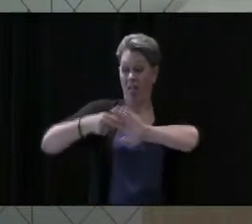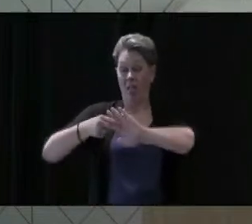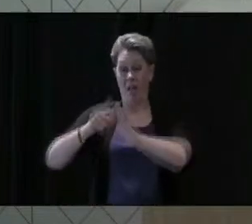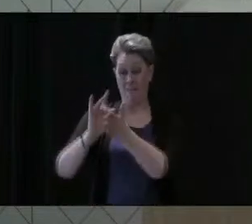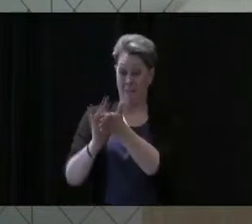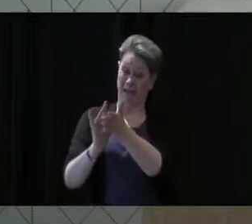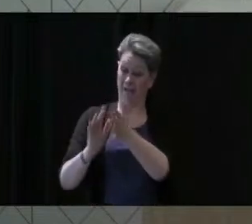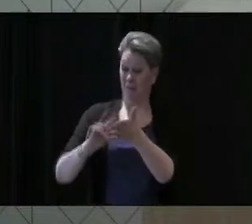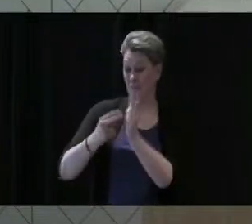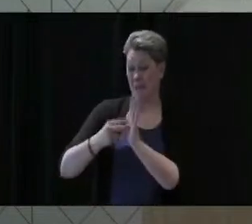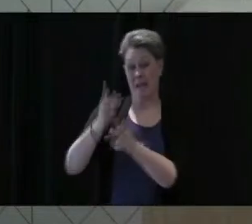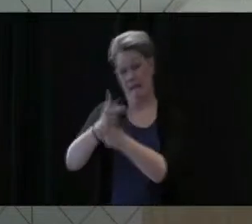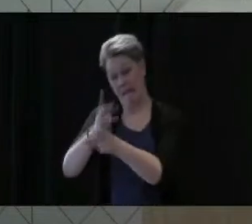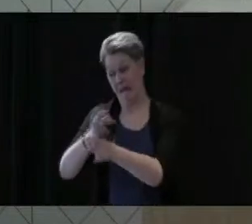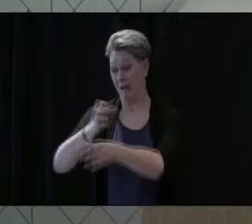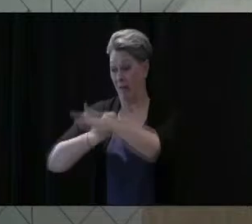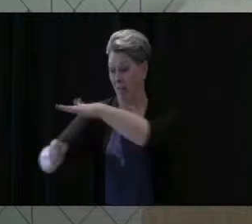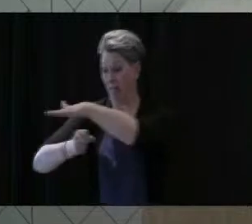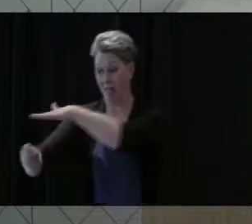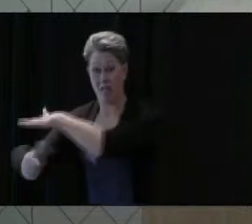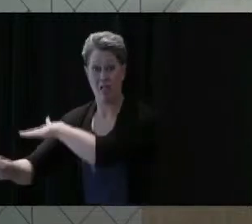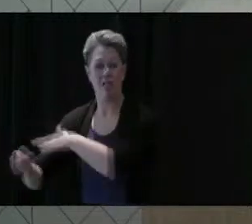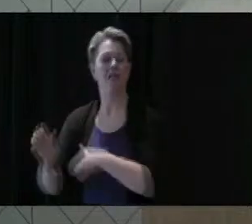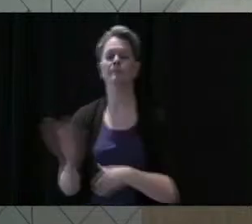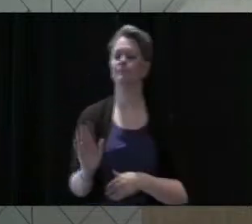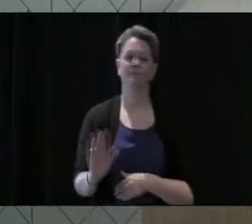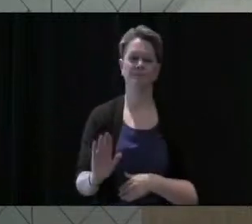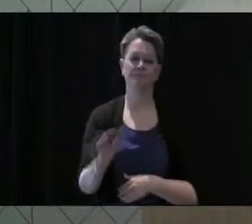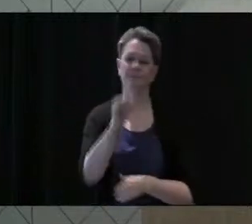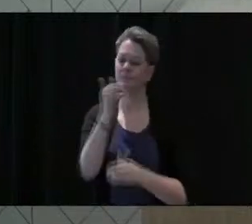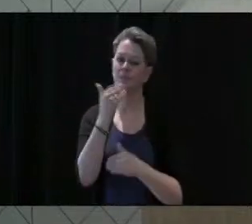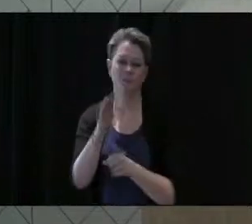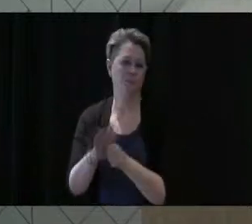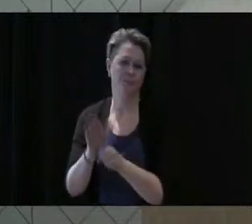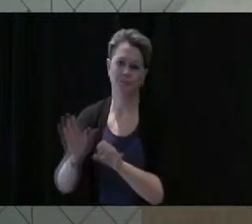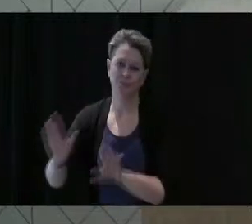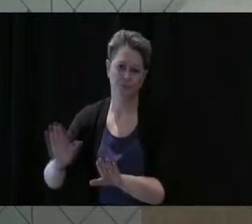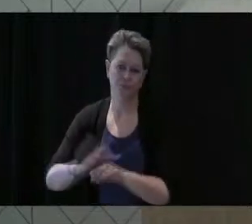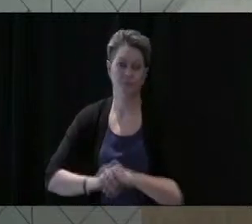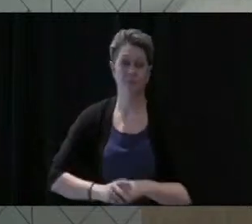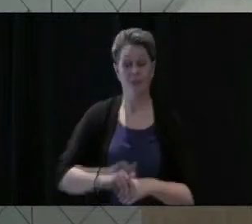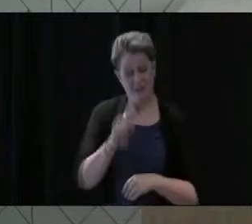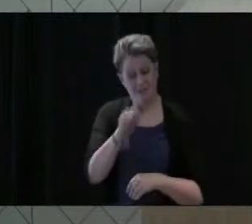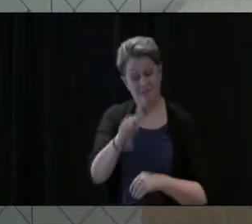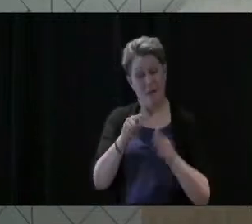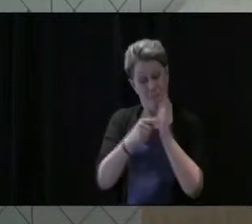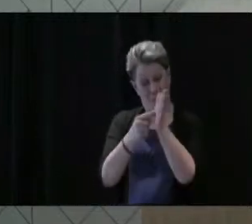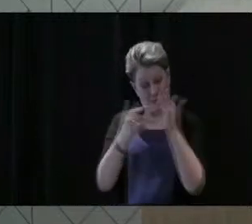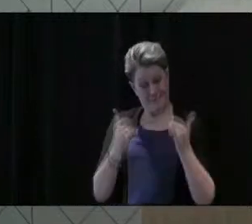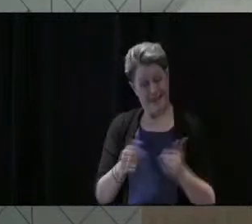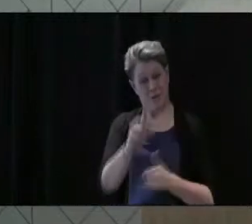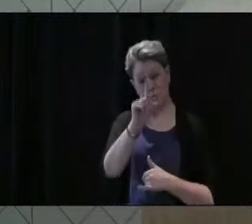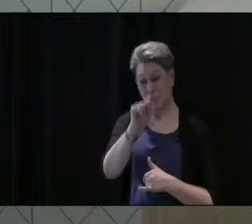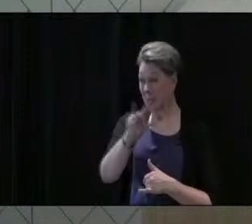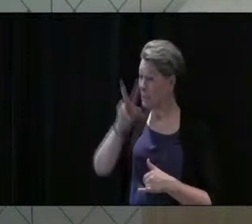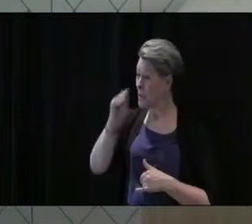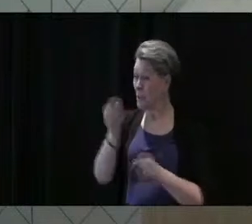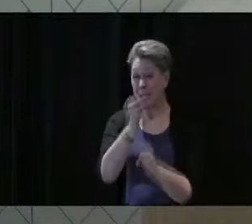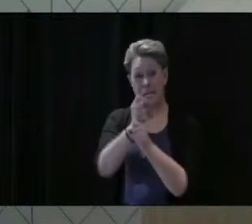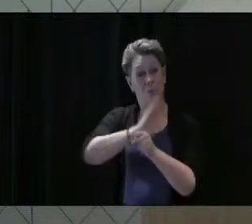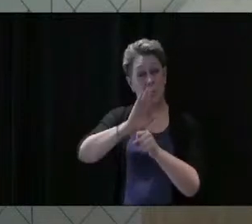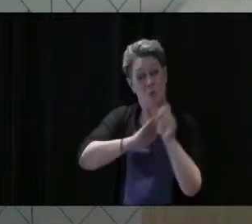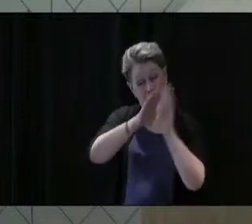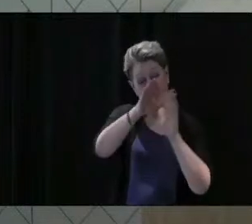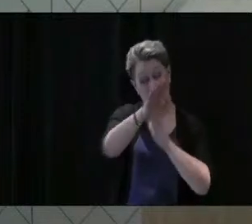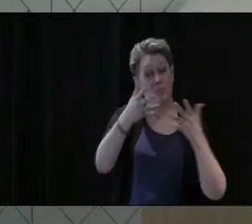The province's model for healthcare delivery was created 20, 30 years ago, a different time.